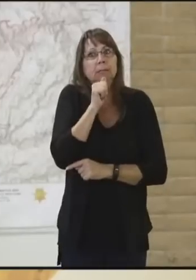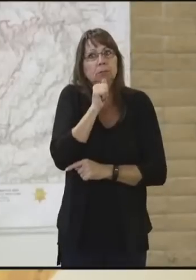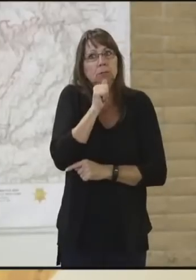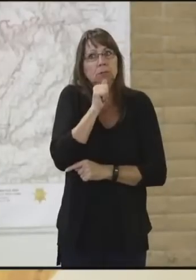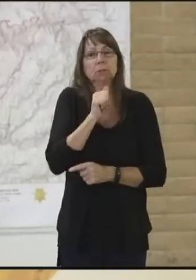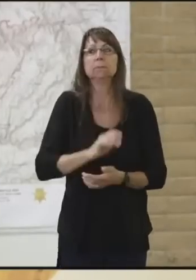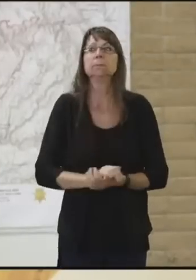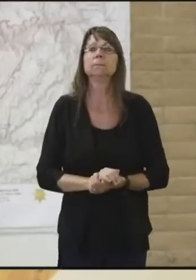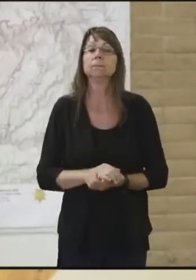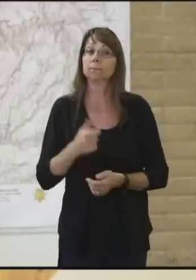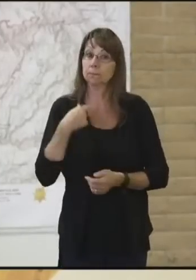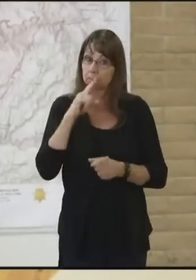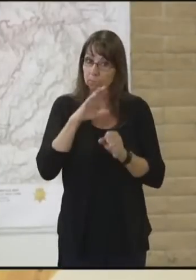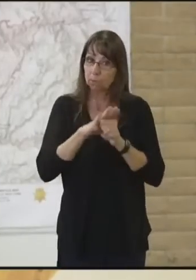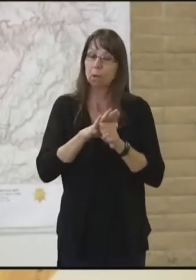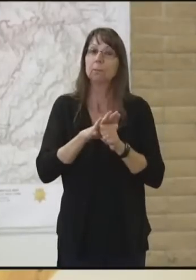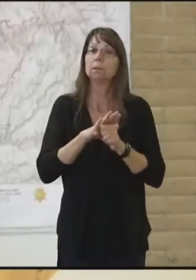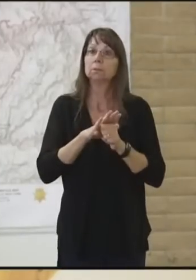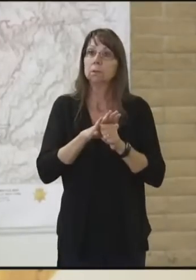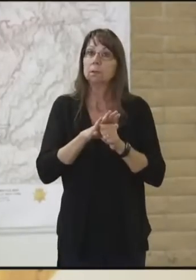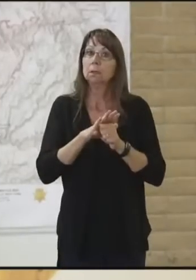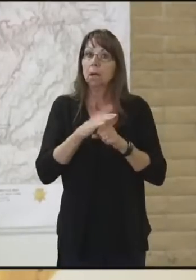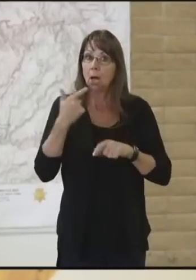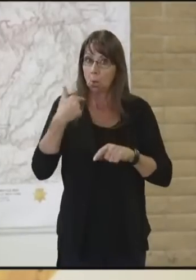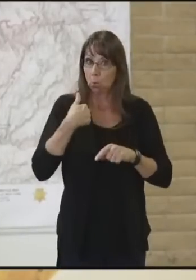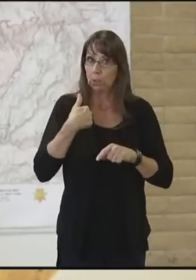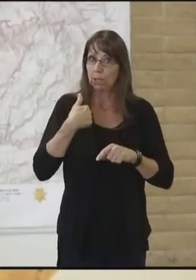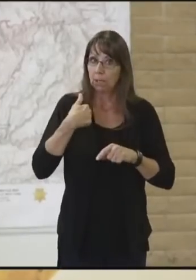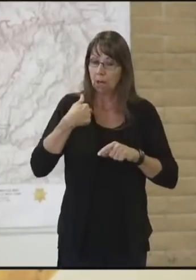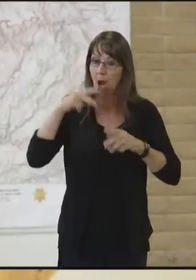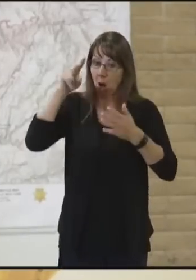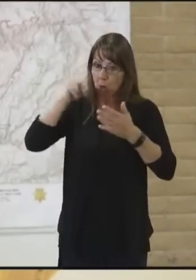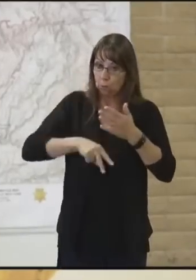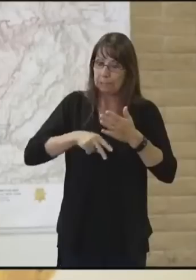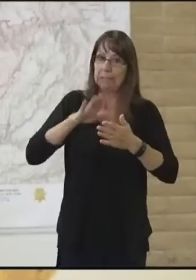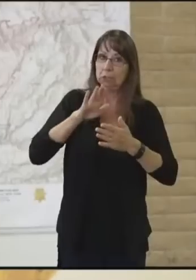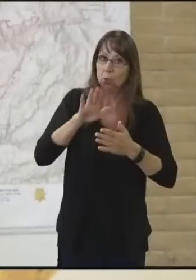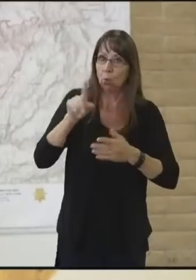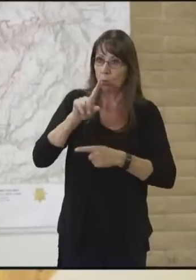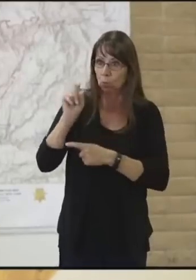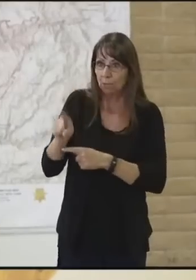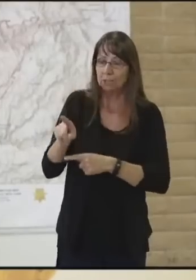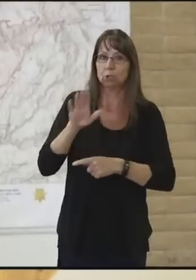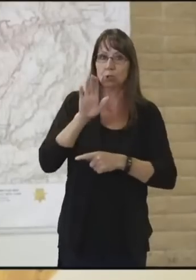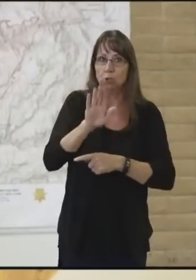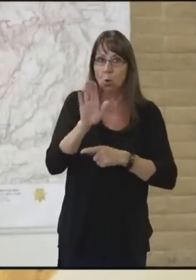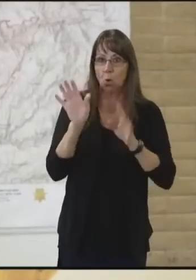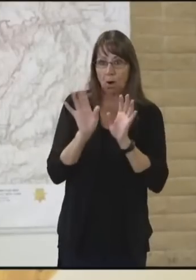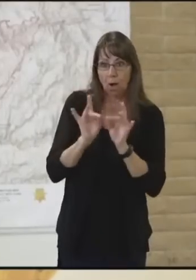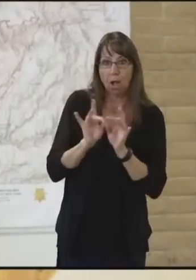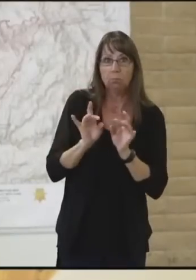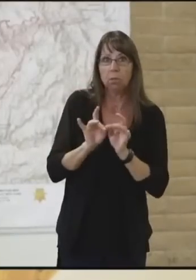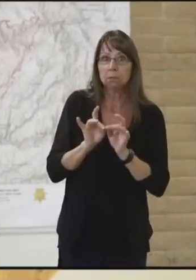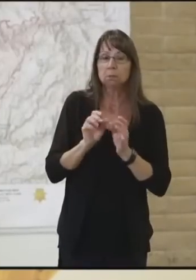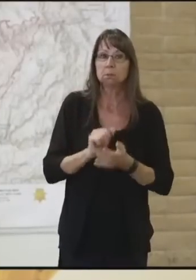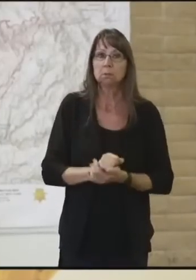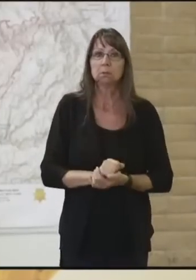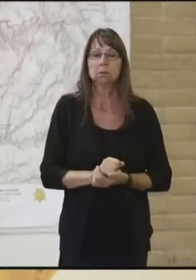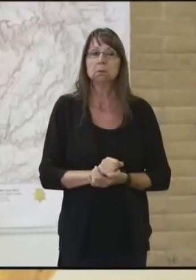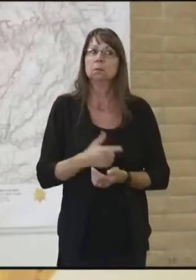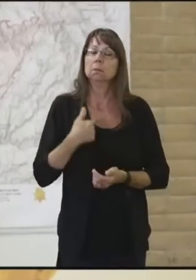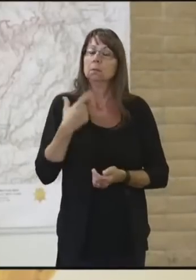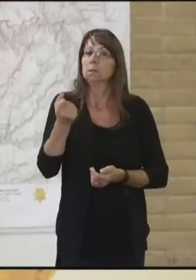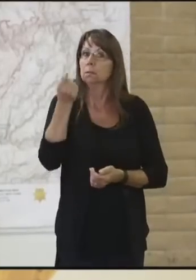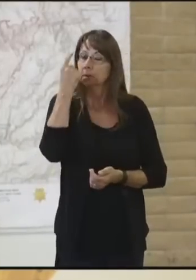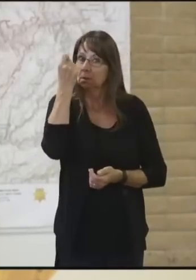like I have promised, we have looked at the comments. We have been attentive to the comments. We're trying to answer the questions that you have. I